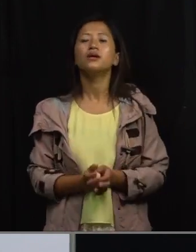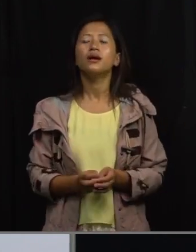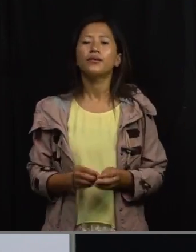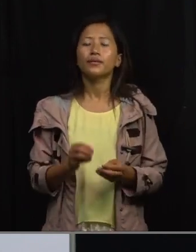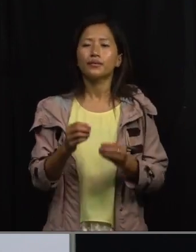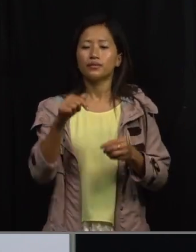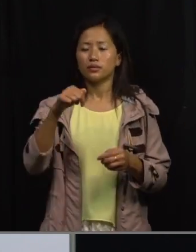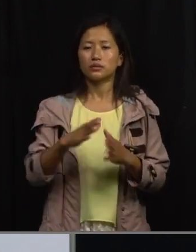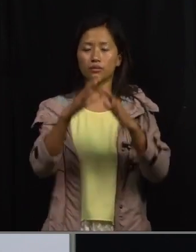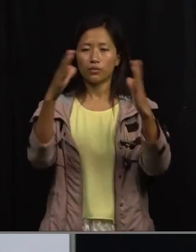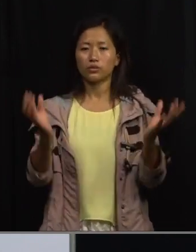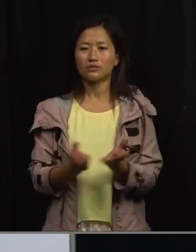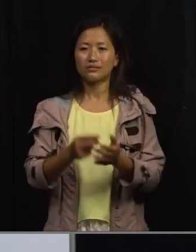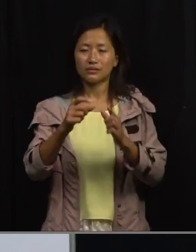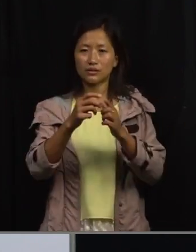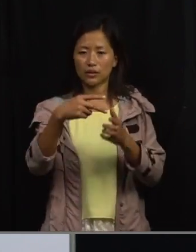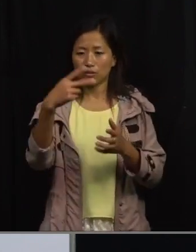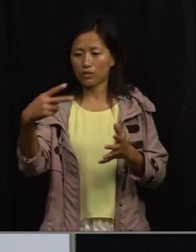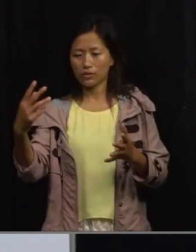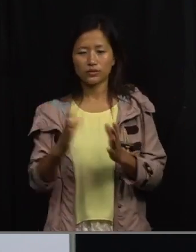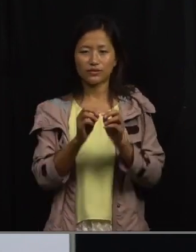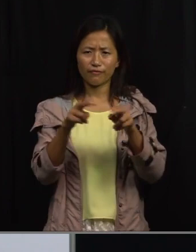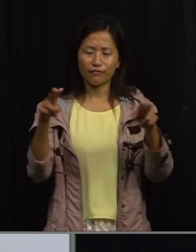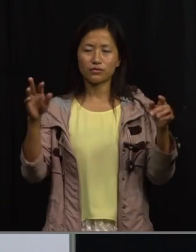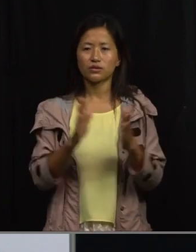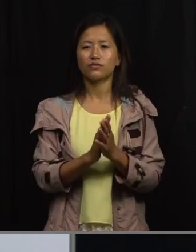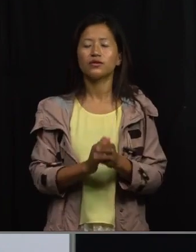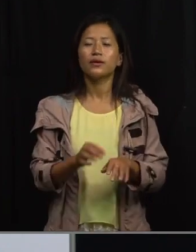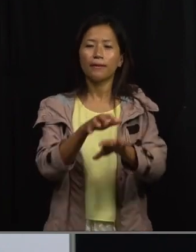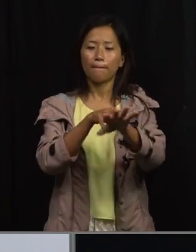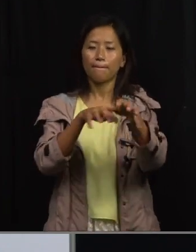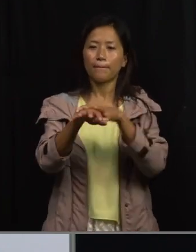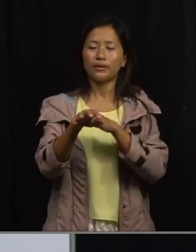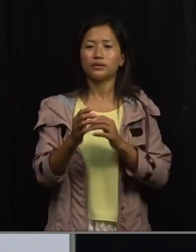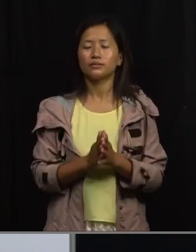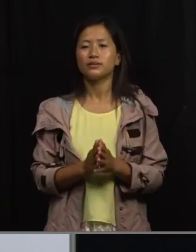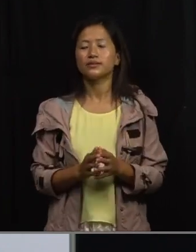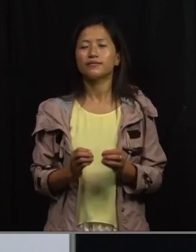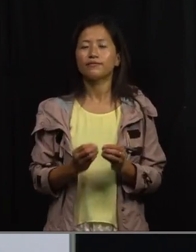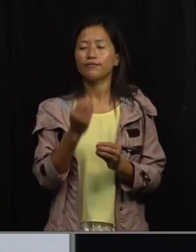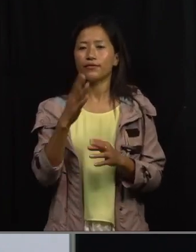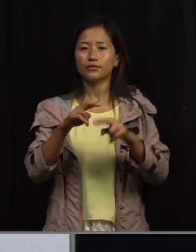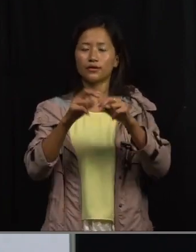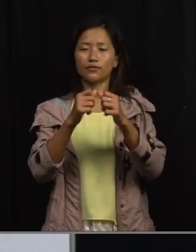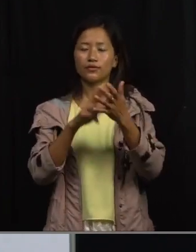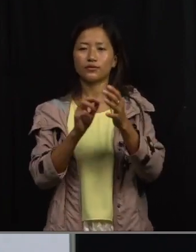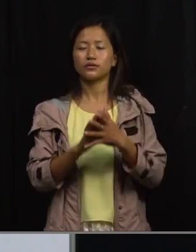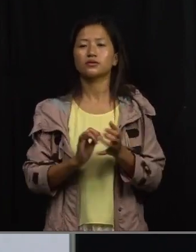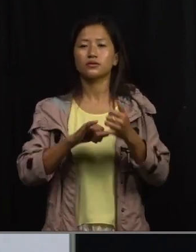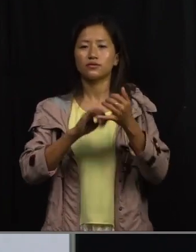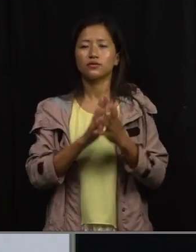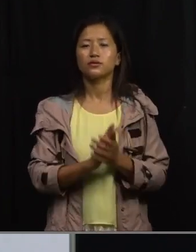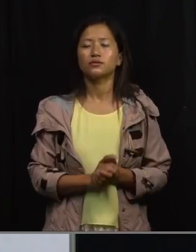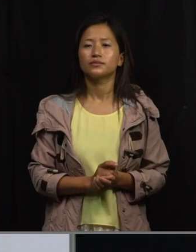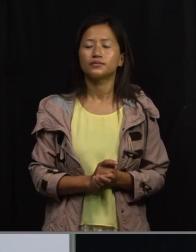were decorated with paintings with the figure of man and animals. And also these